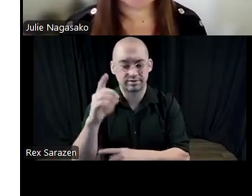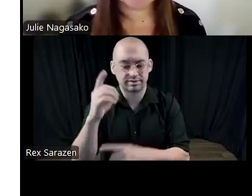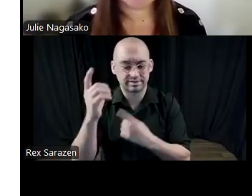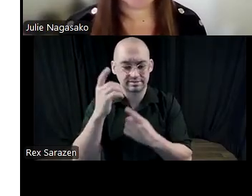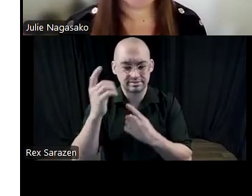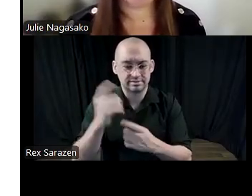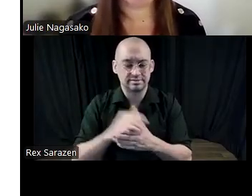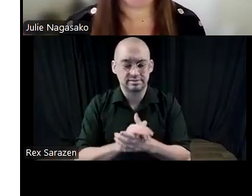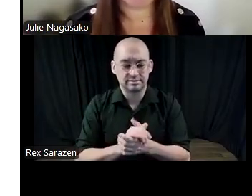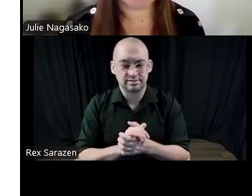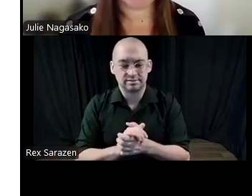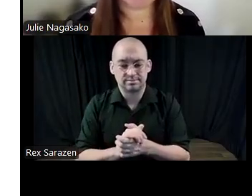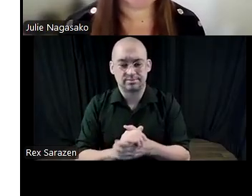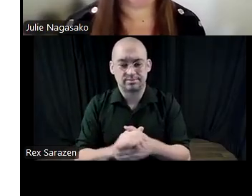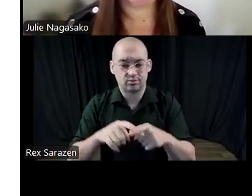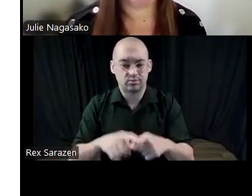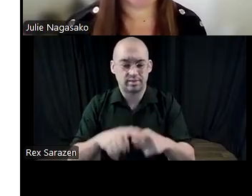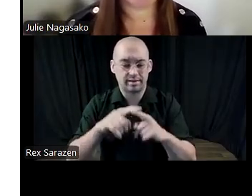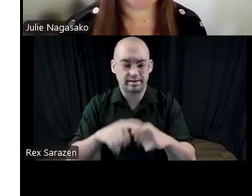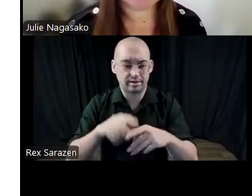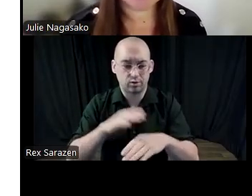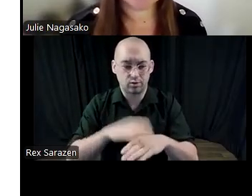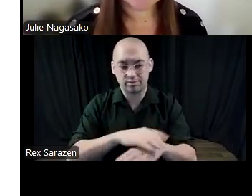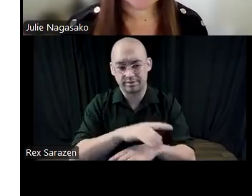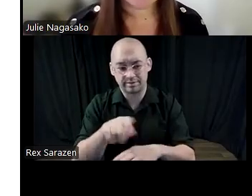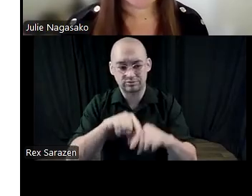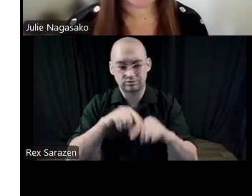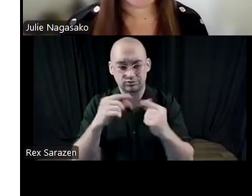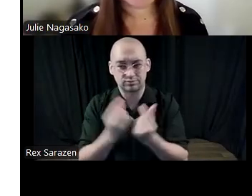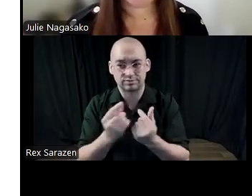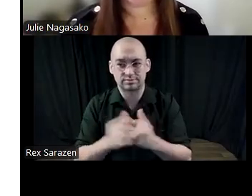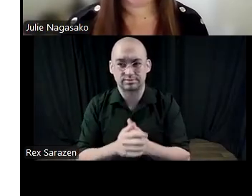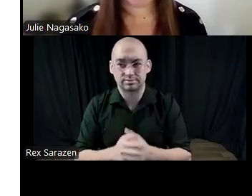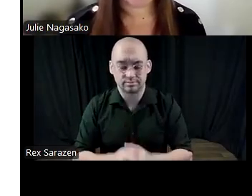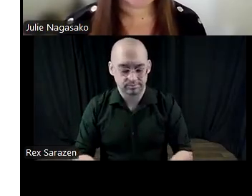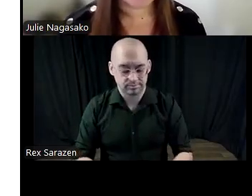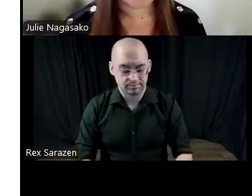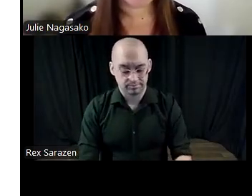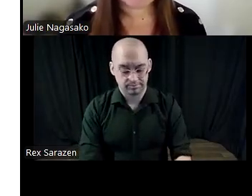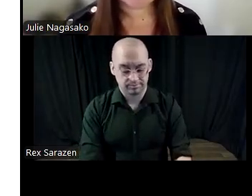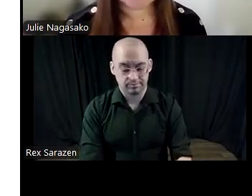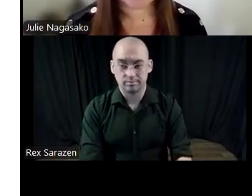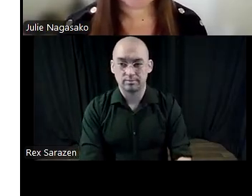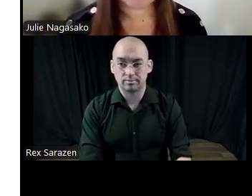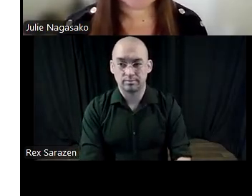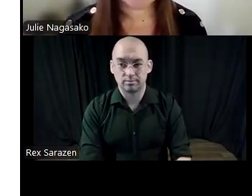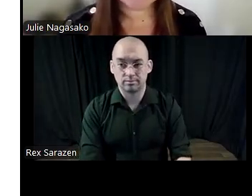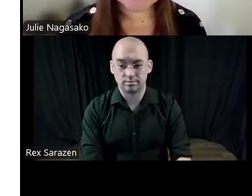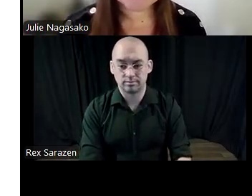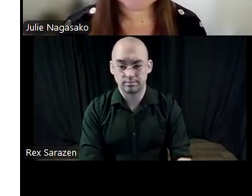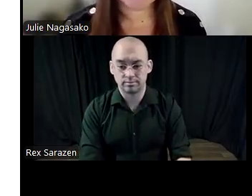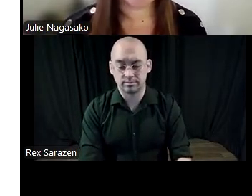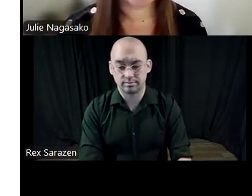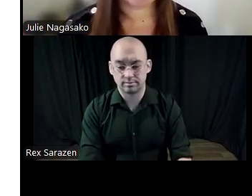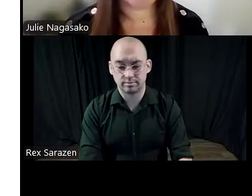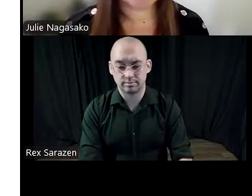for input to help inform this strategy in our behavioral health planning. And then in 2024, we did have an opportunity to